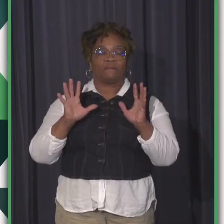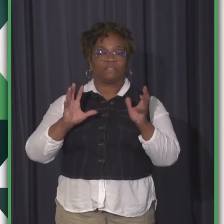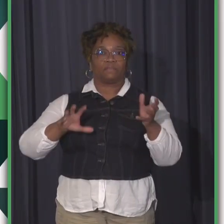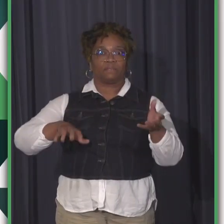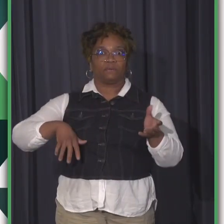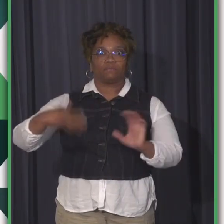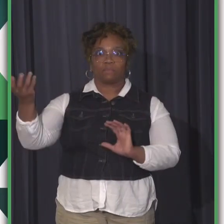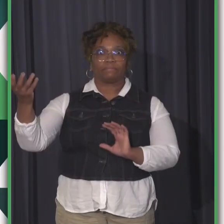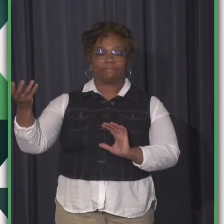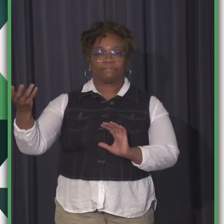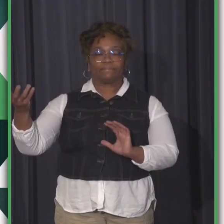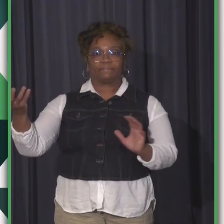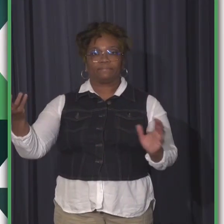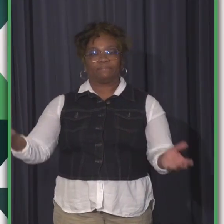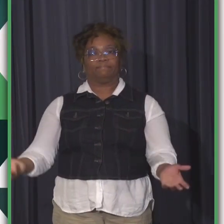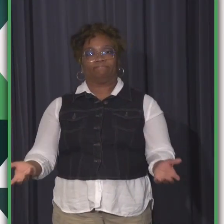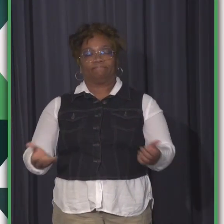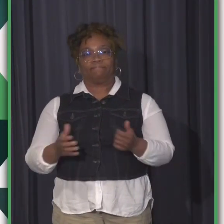corrupt.